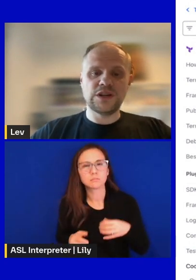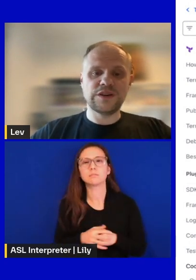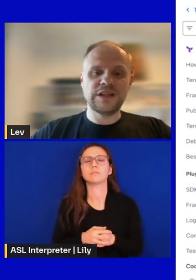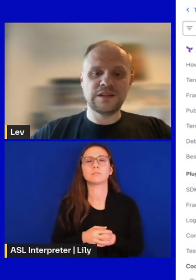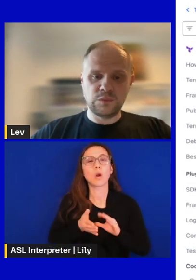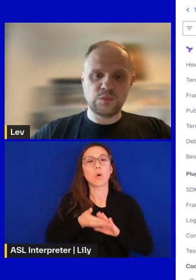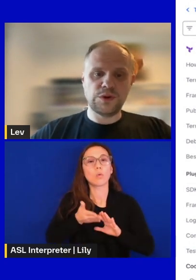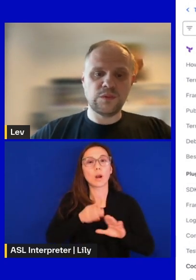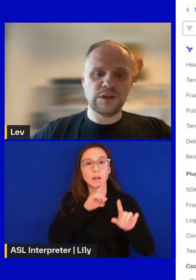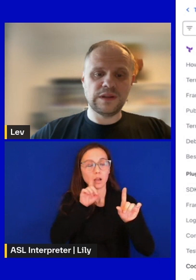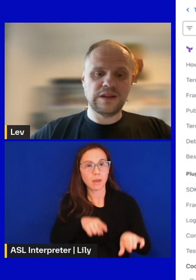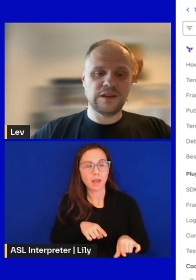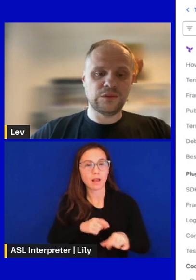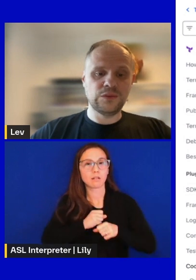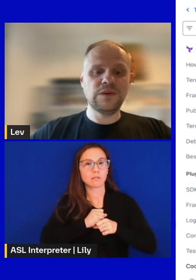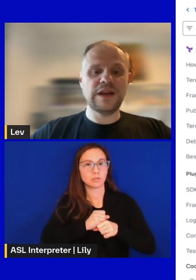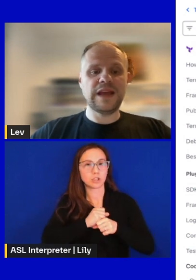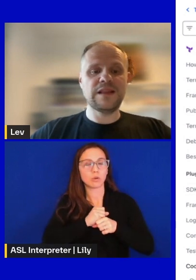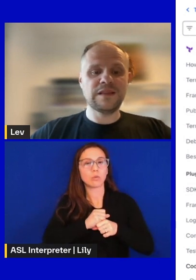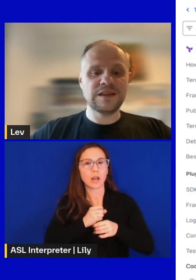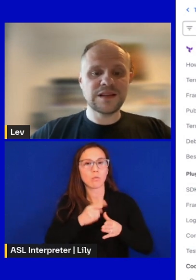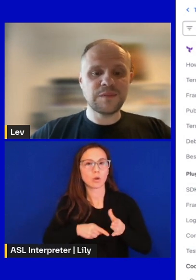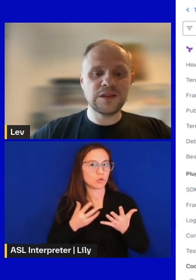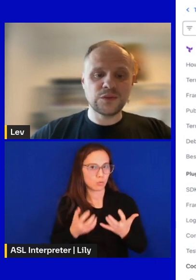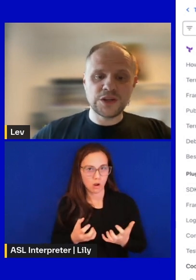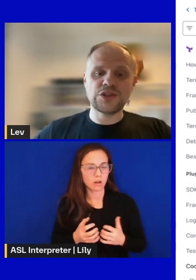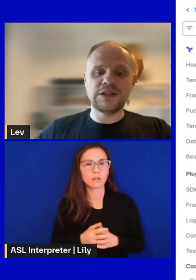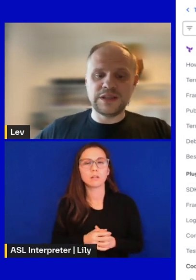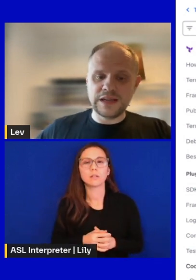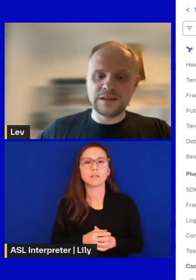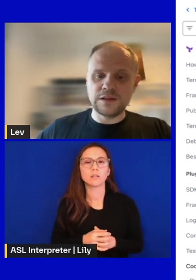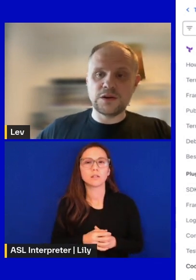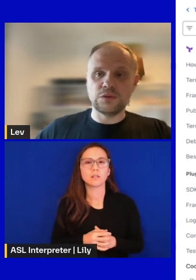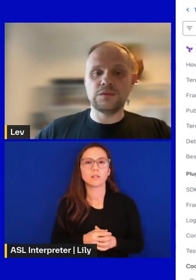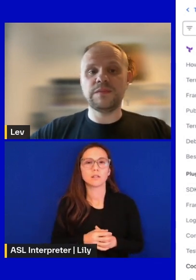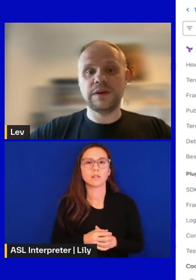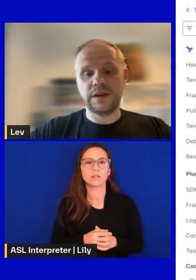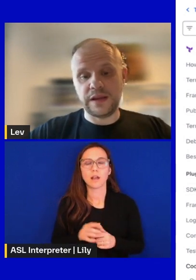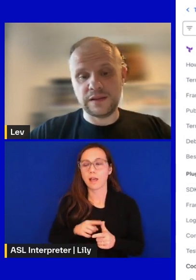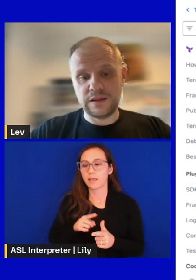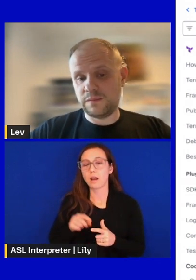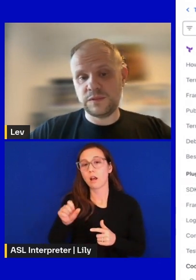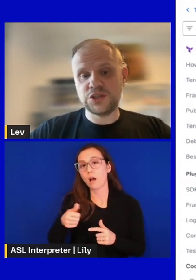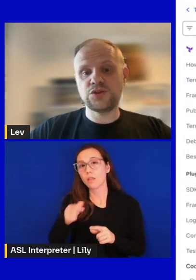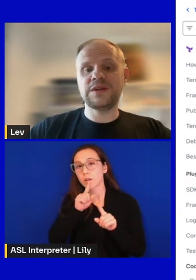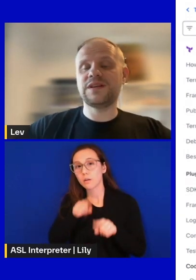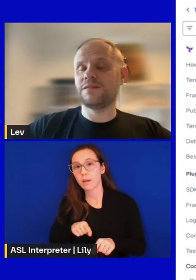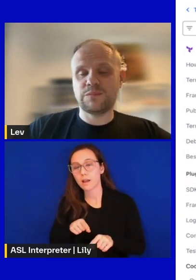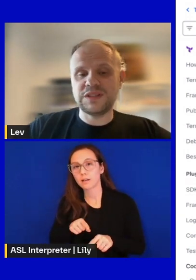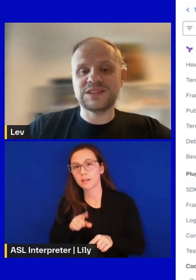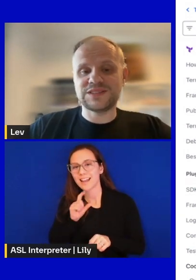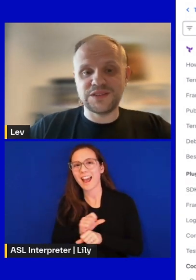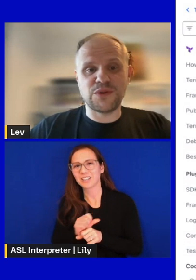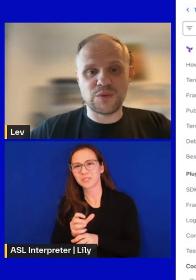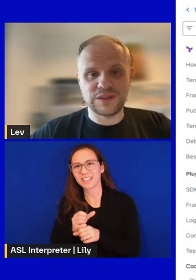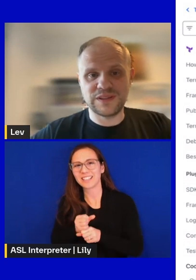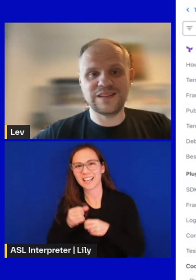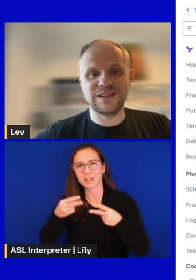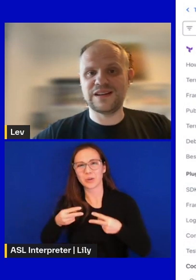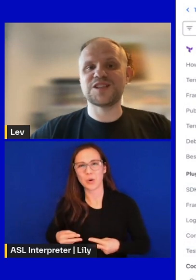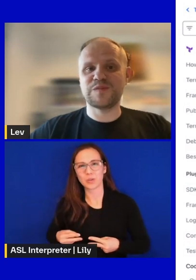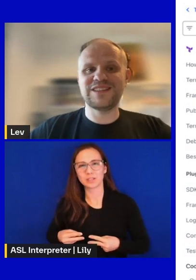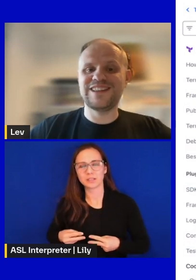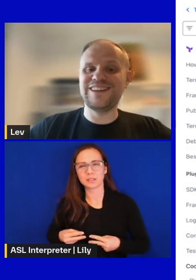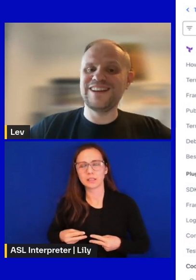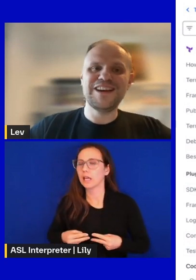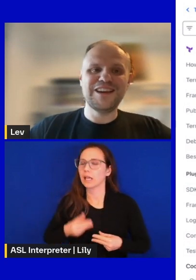to generate what you want to do, and this command to actually get the code. And this should be pretty straightforward.